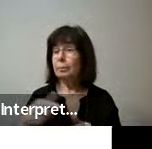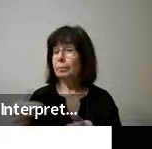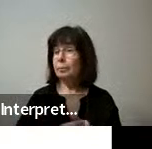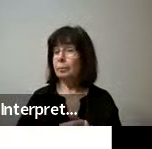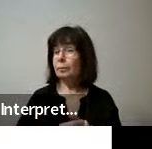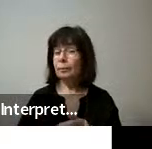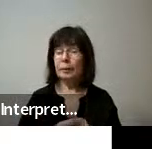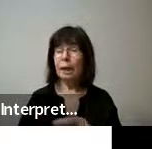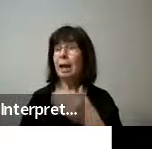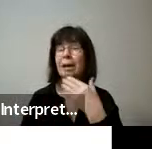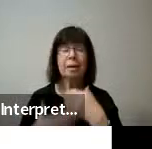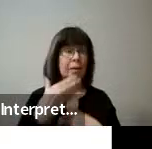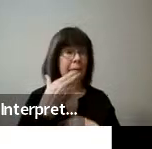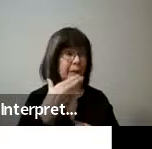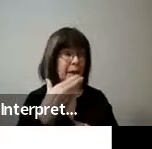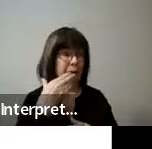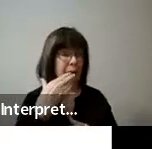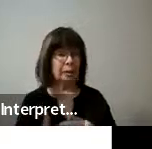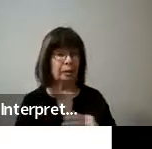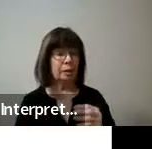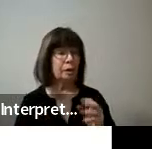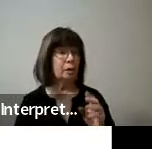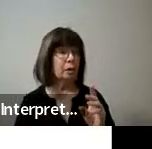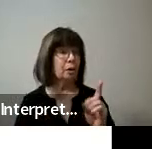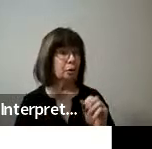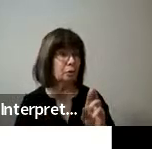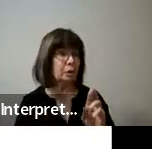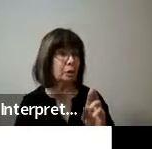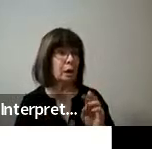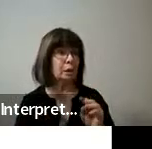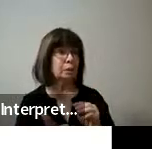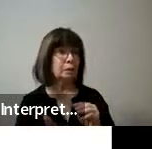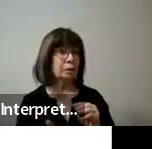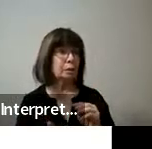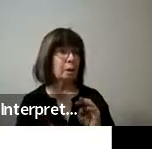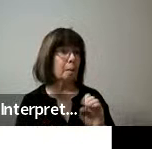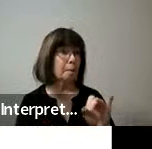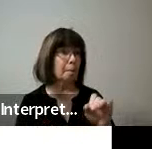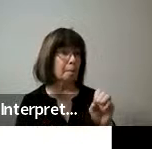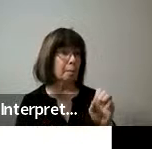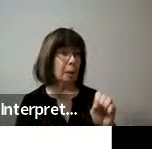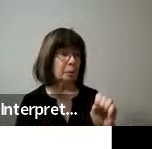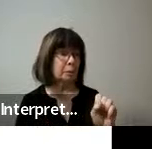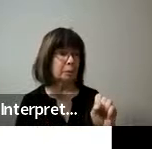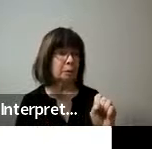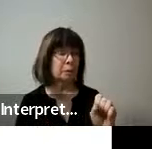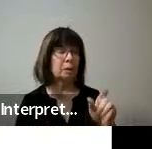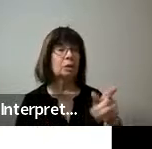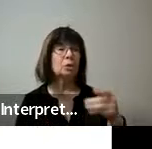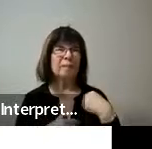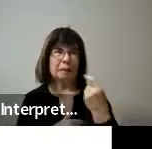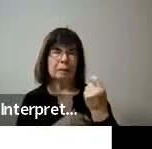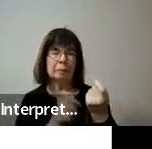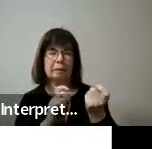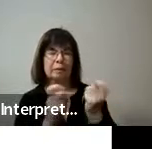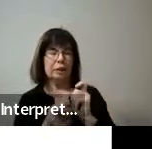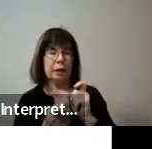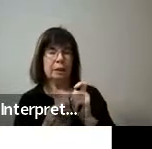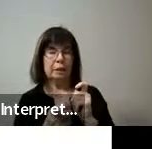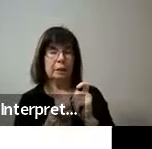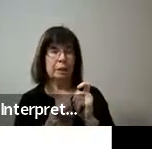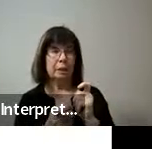Thank you, Dr. Moss. And we have a slight change in